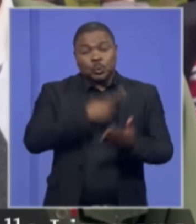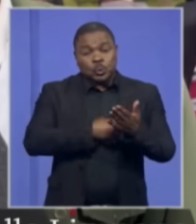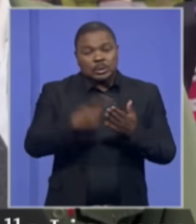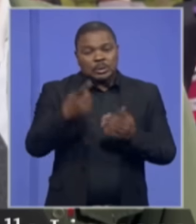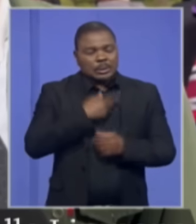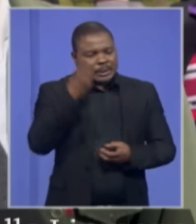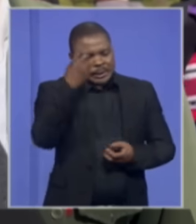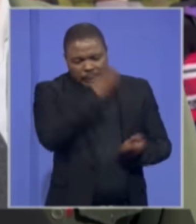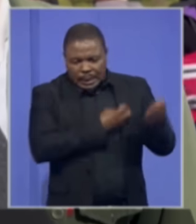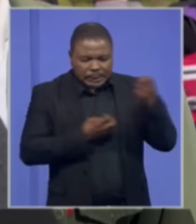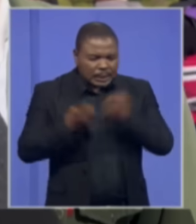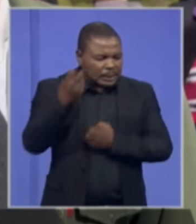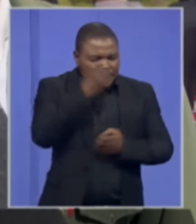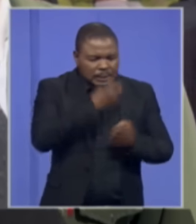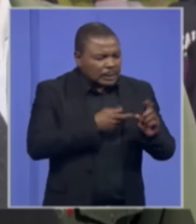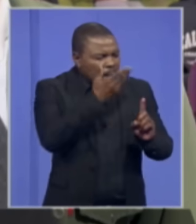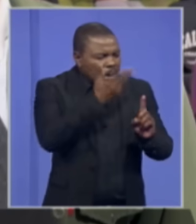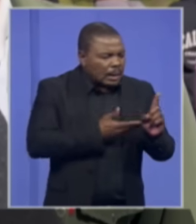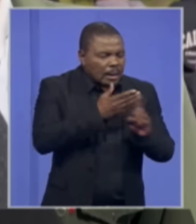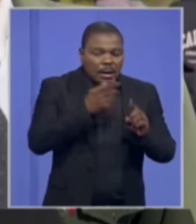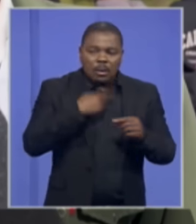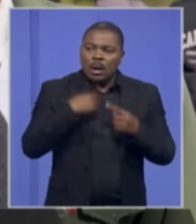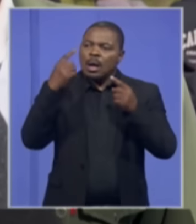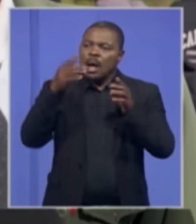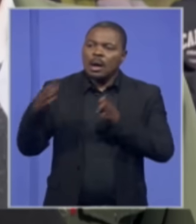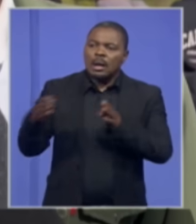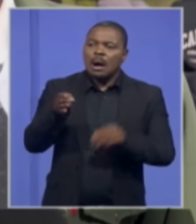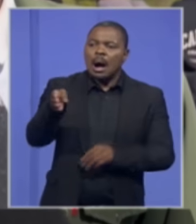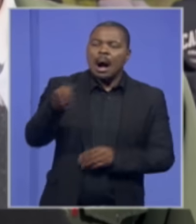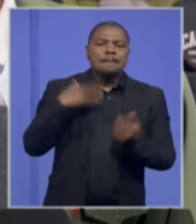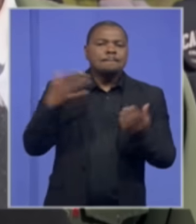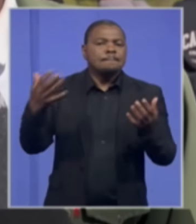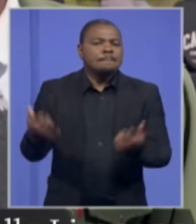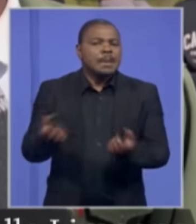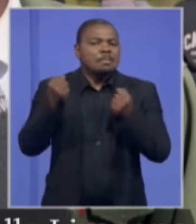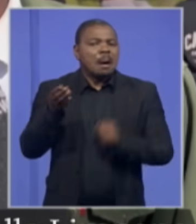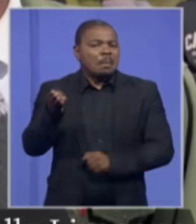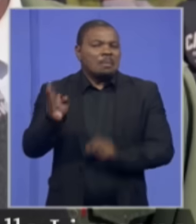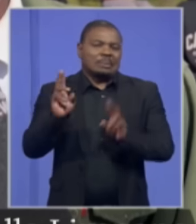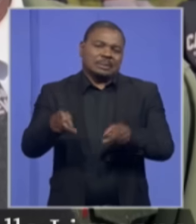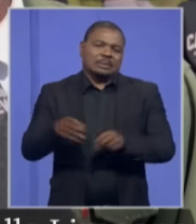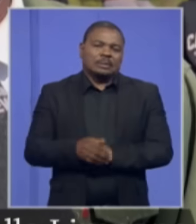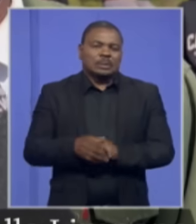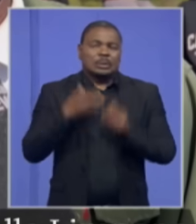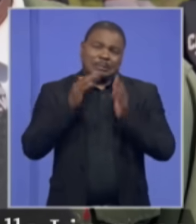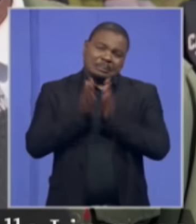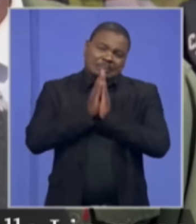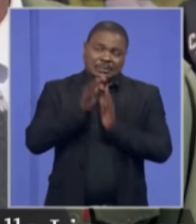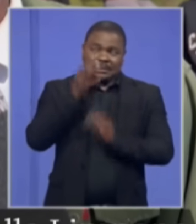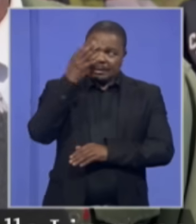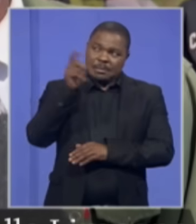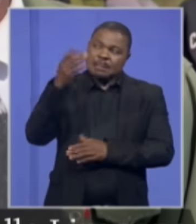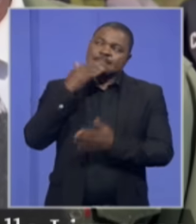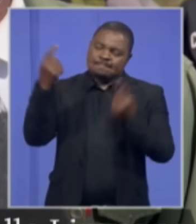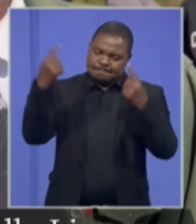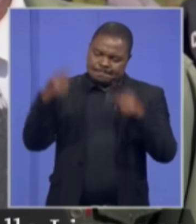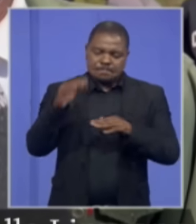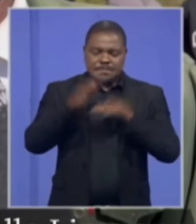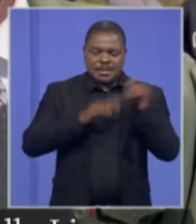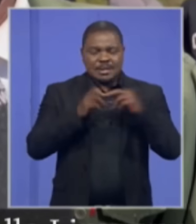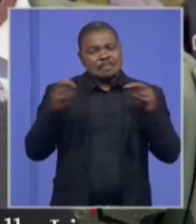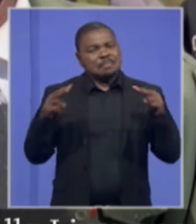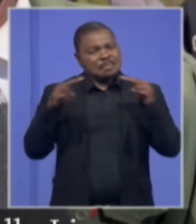fitša ga lehono ge ba mo go ja mo nokeng a kua tlase kua re ipiletša go mmušo wa rena gore o tlo re agele leporogo gore re